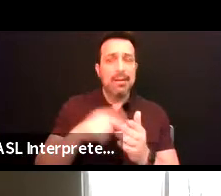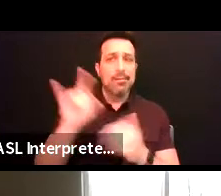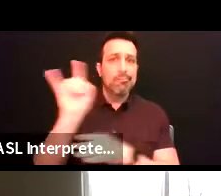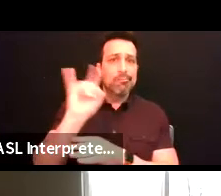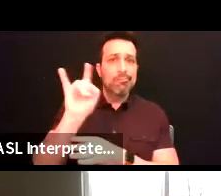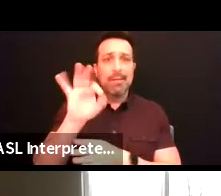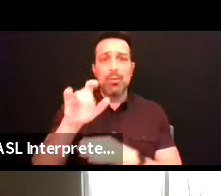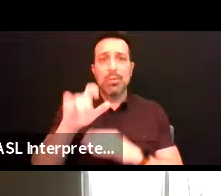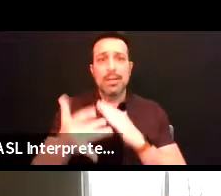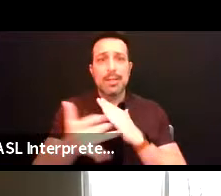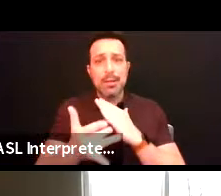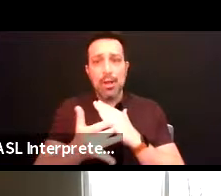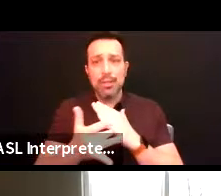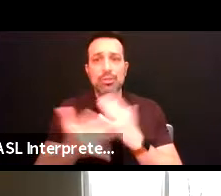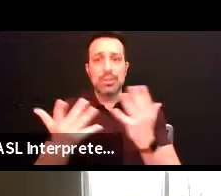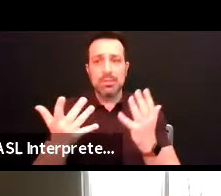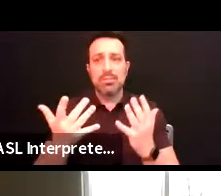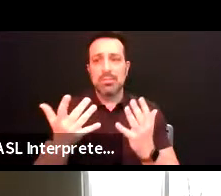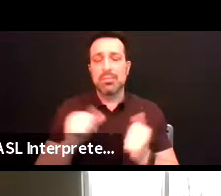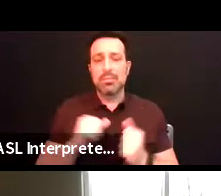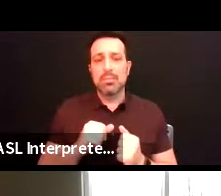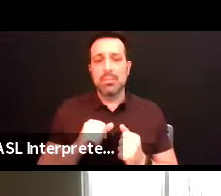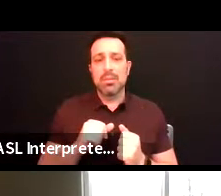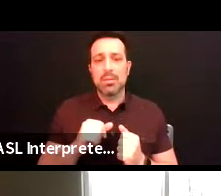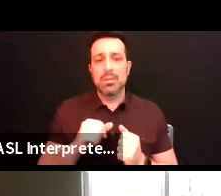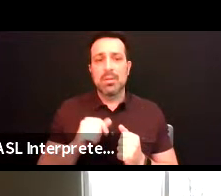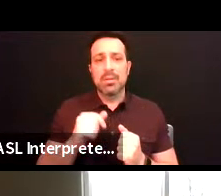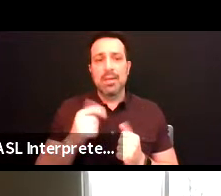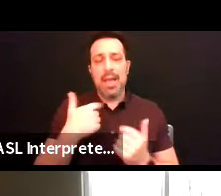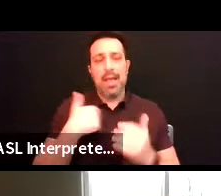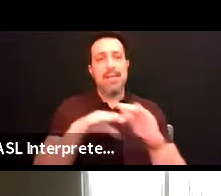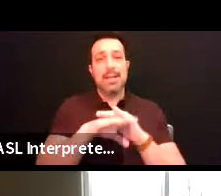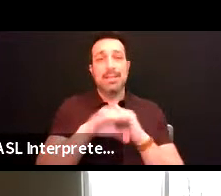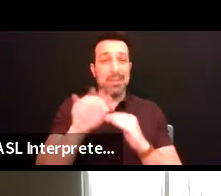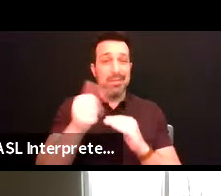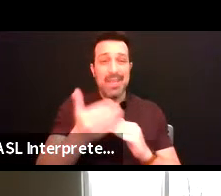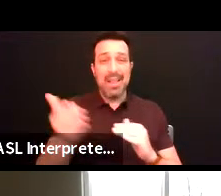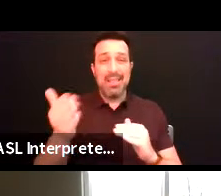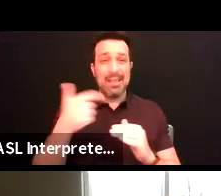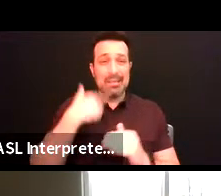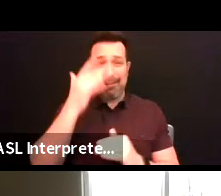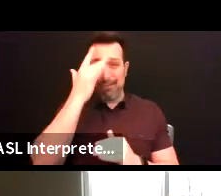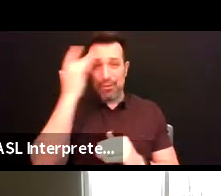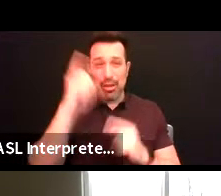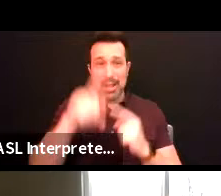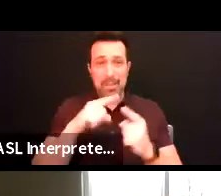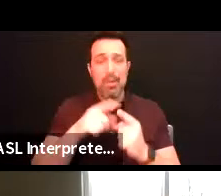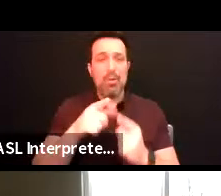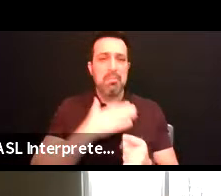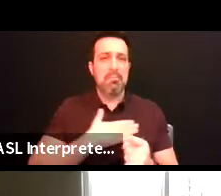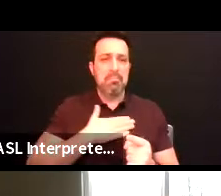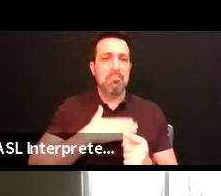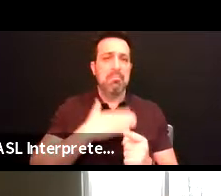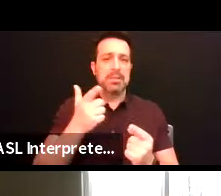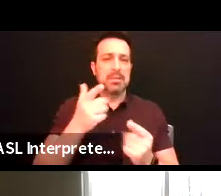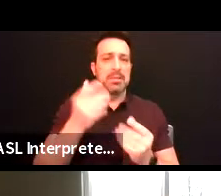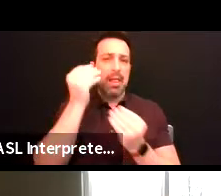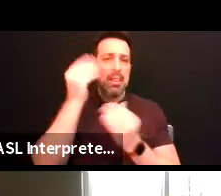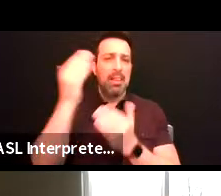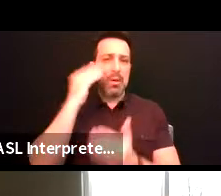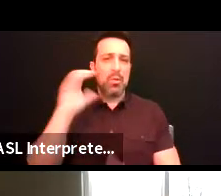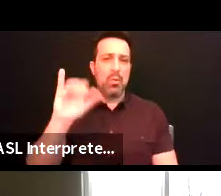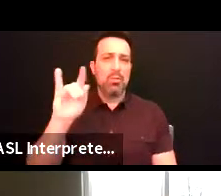need technology and don't have access to that. But if there's anything else that we're forgetting about, again, please let the city